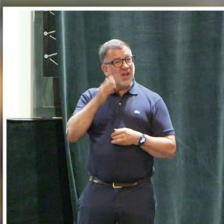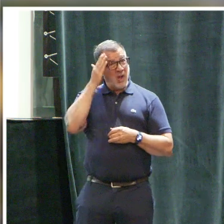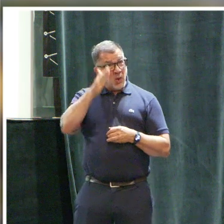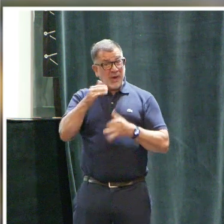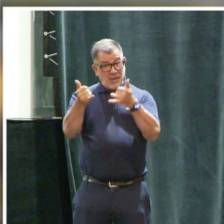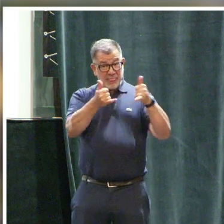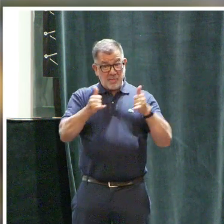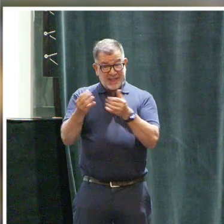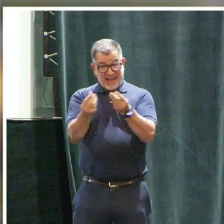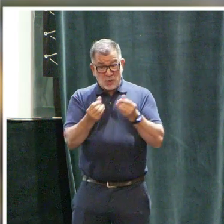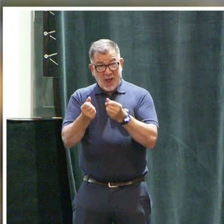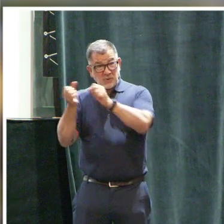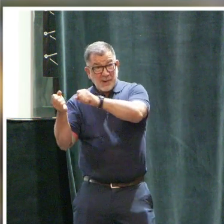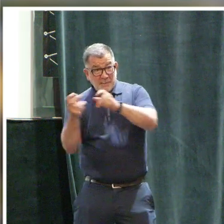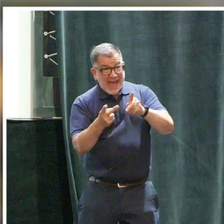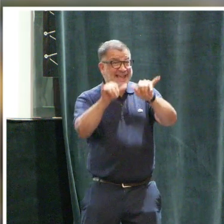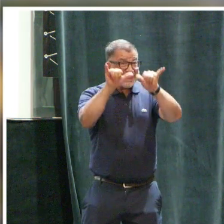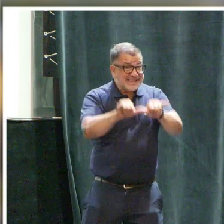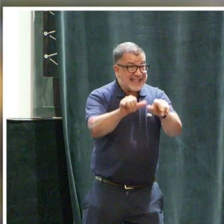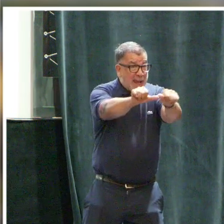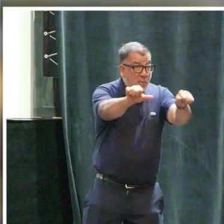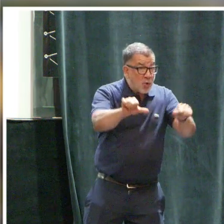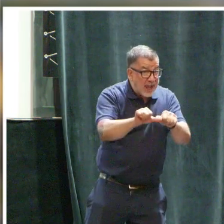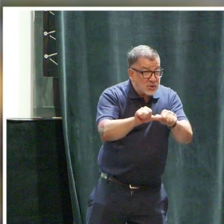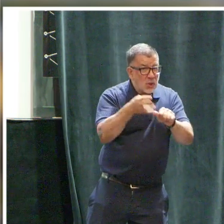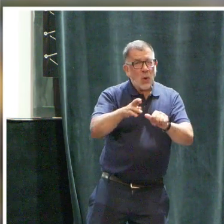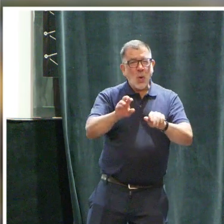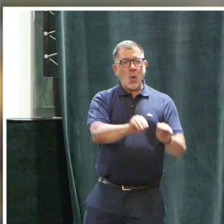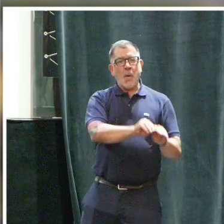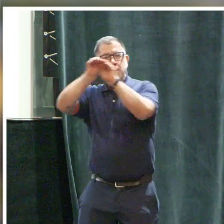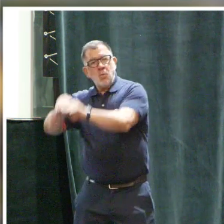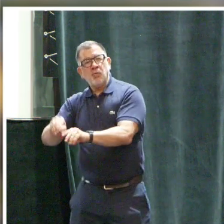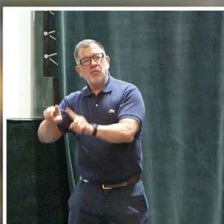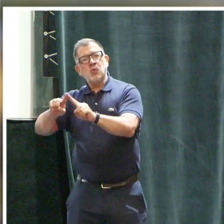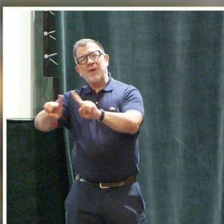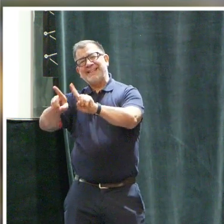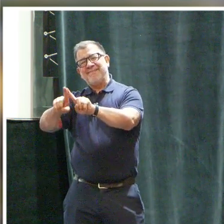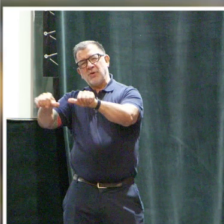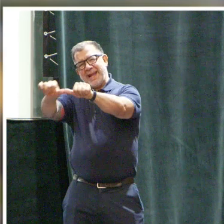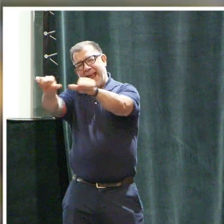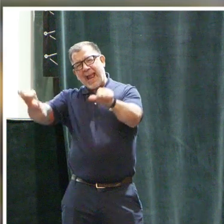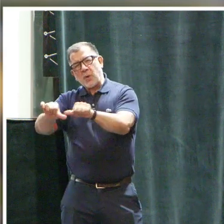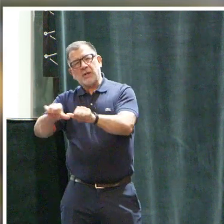as is in the same location or someplace else in the playground?